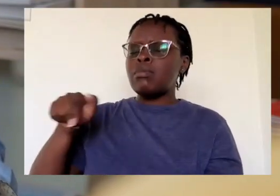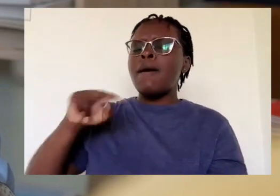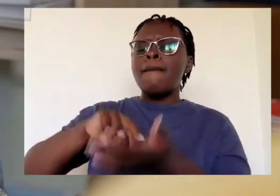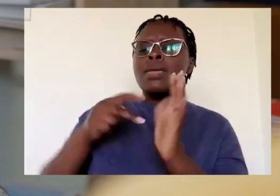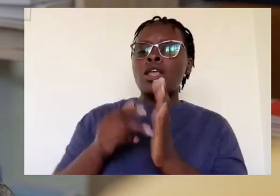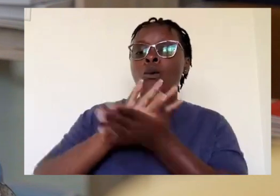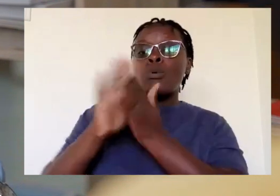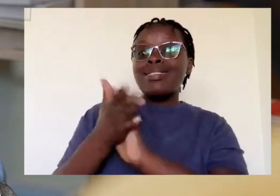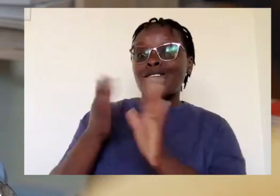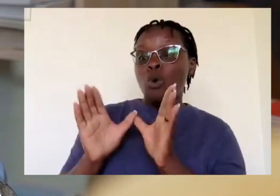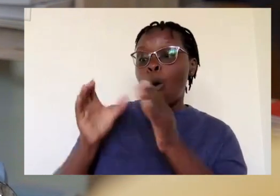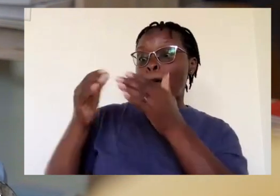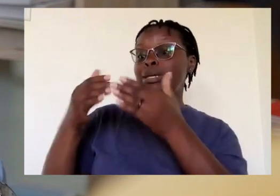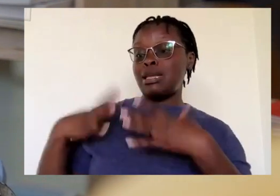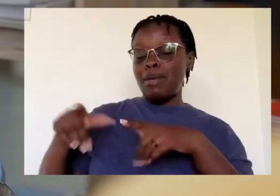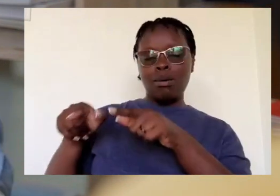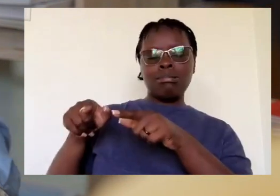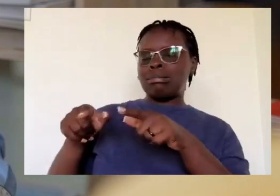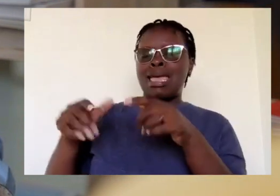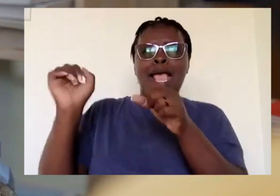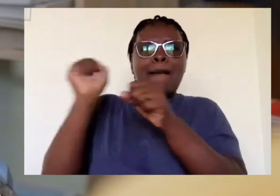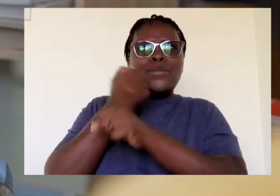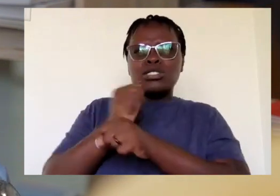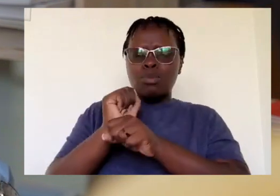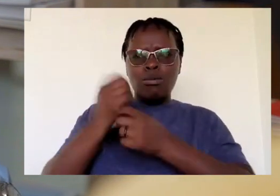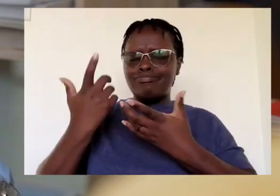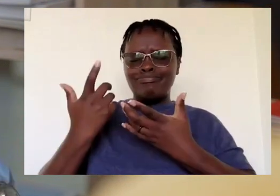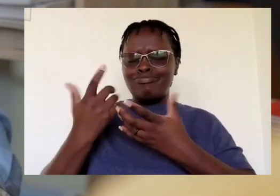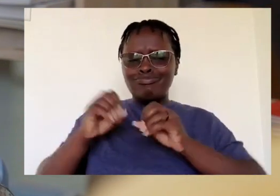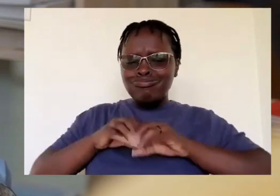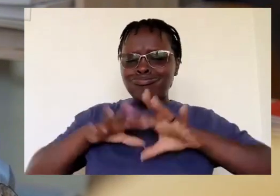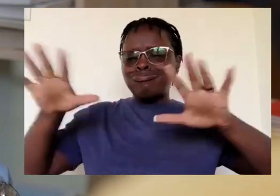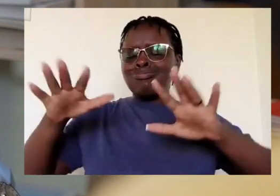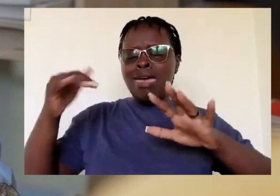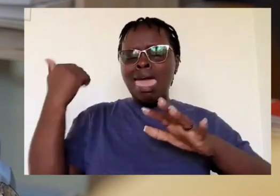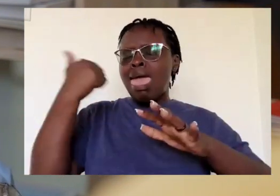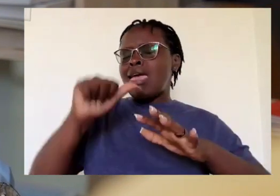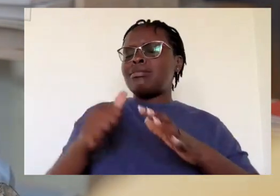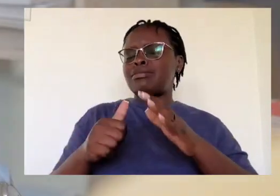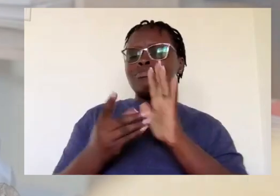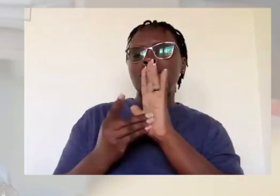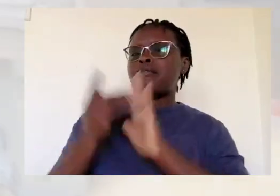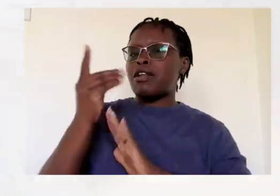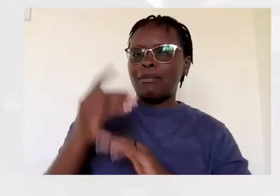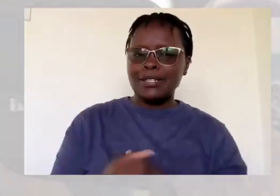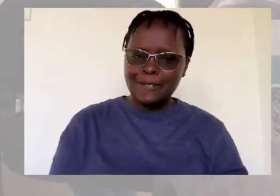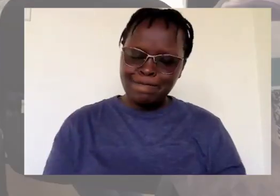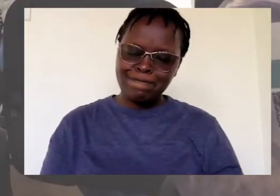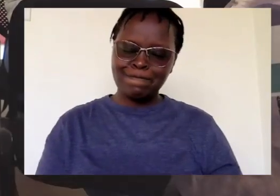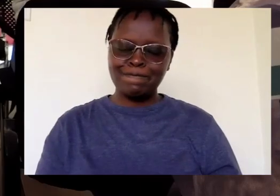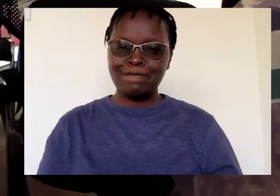community partnerships. You see, because without the community element, then driving this at the grassroots, driving this at the last mile would pose a challenge.